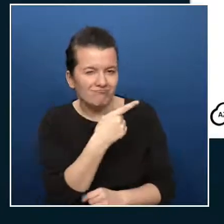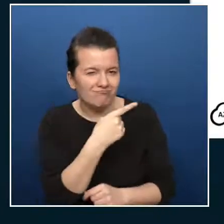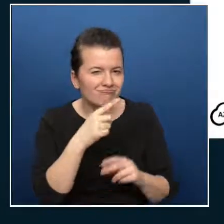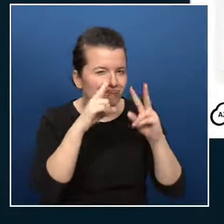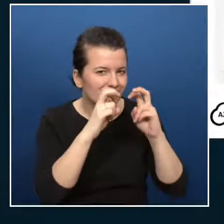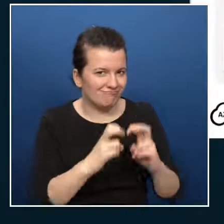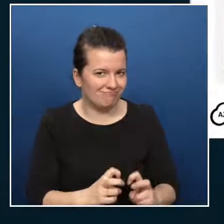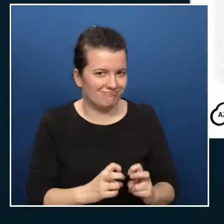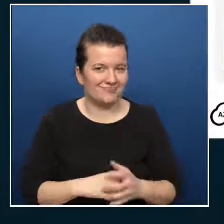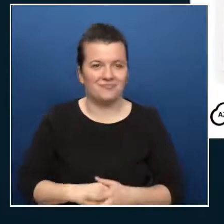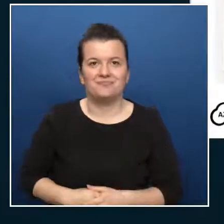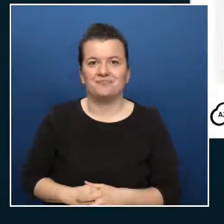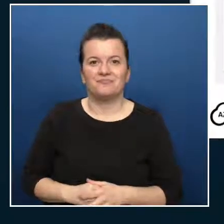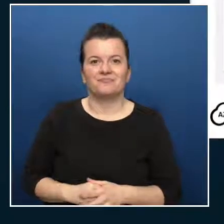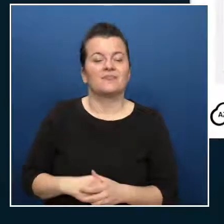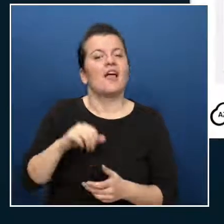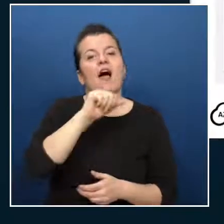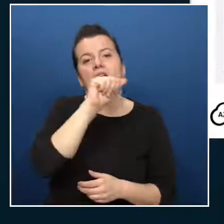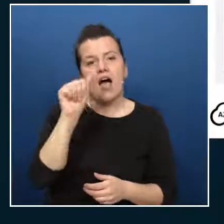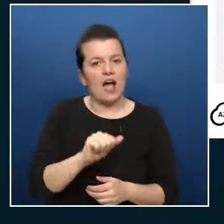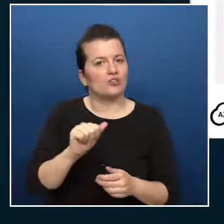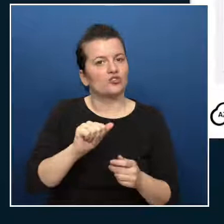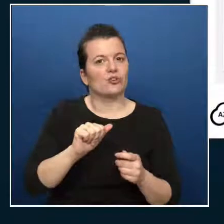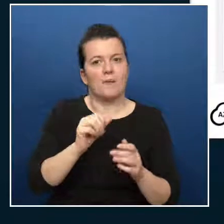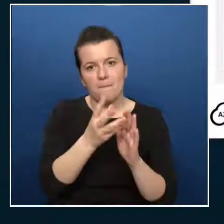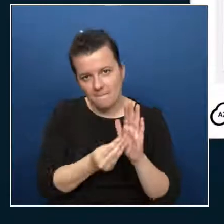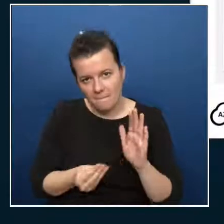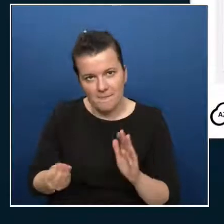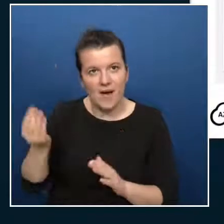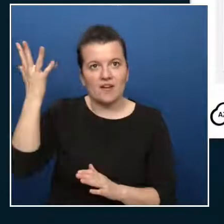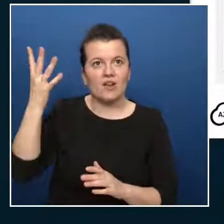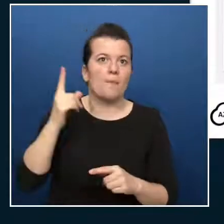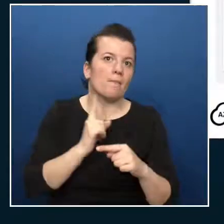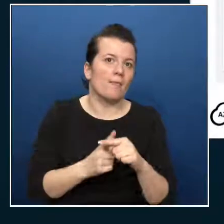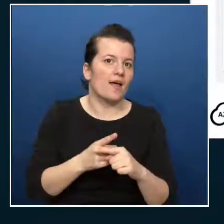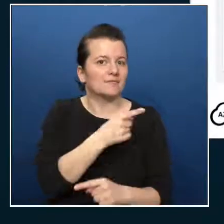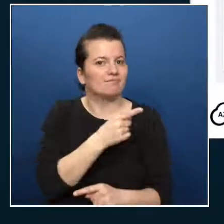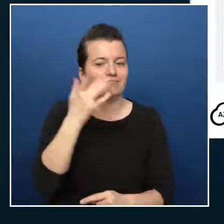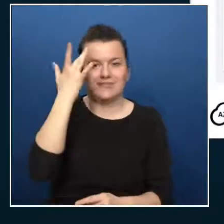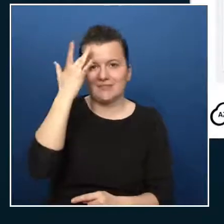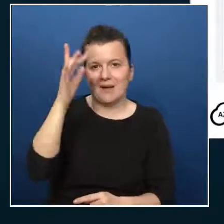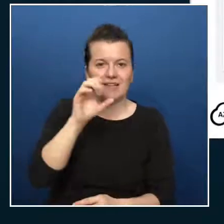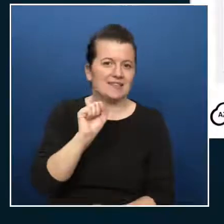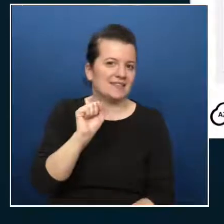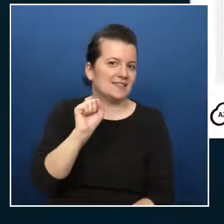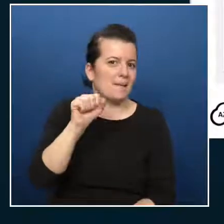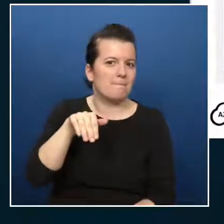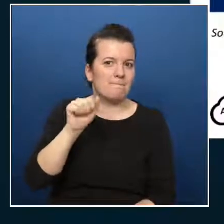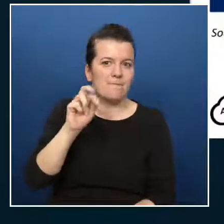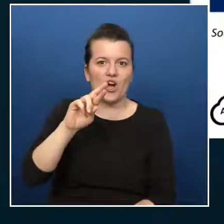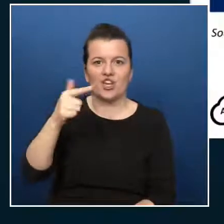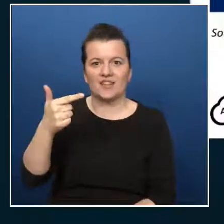Azure Migrate, as well as the Smart tool. And